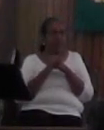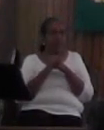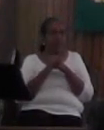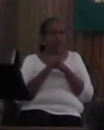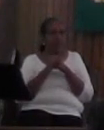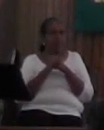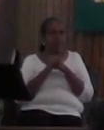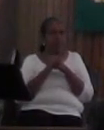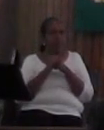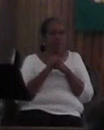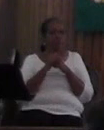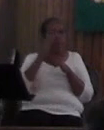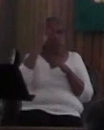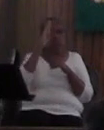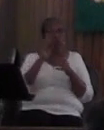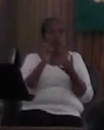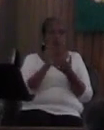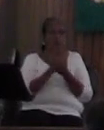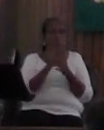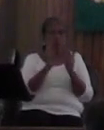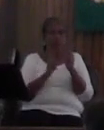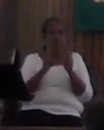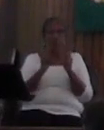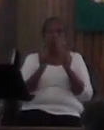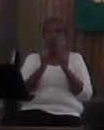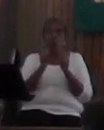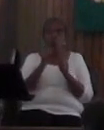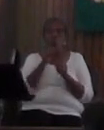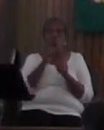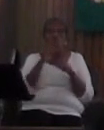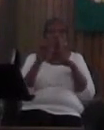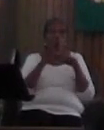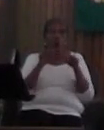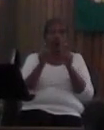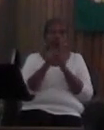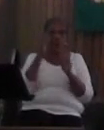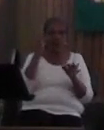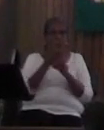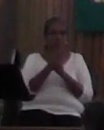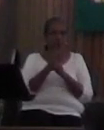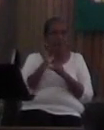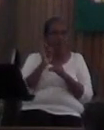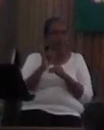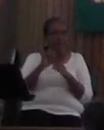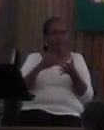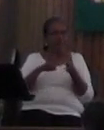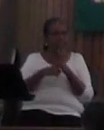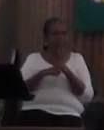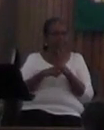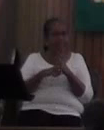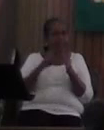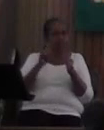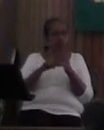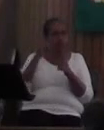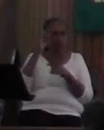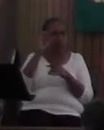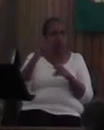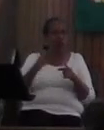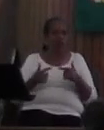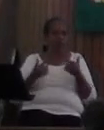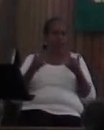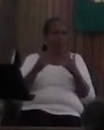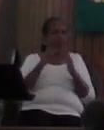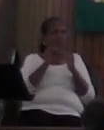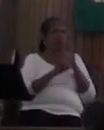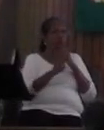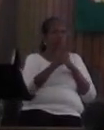God approves of those who walk by faith, for faith is the key to eternal life. Verse